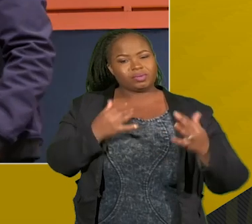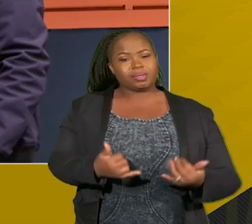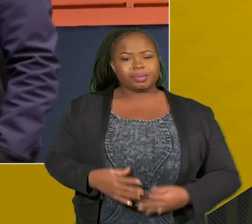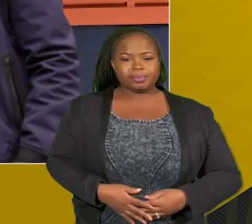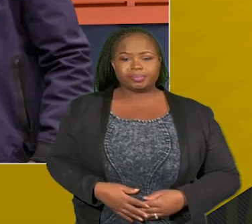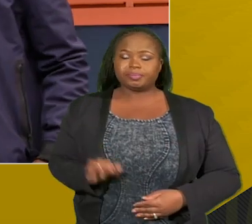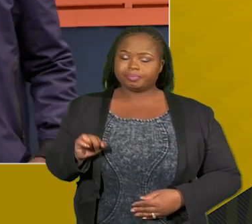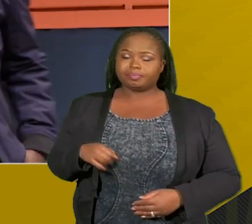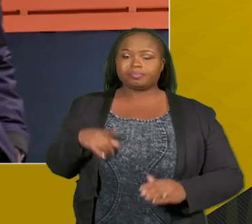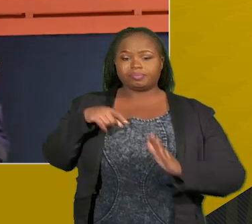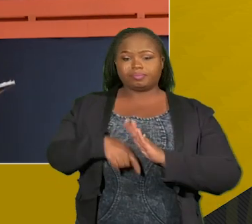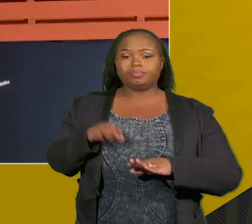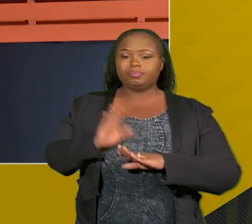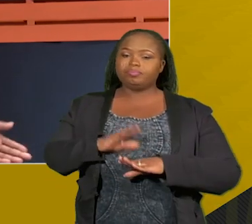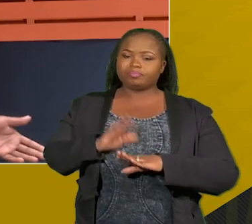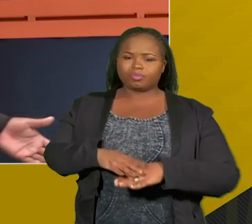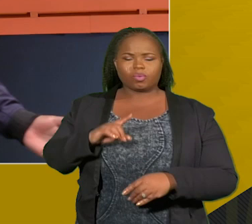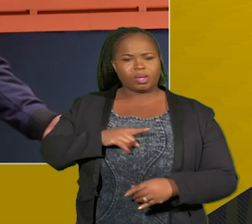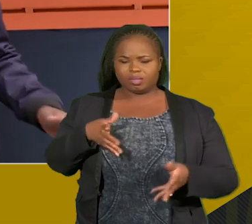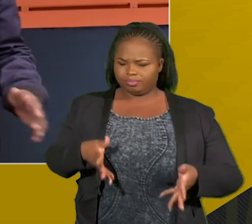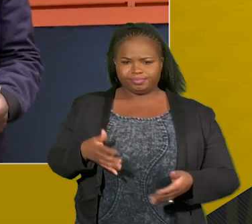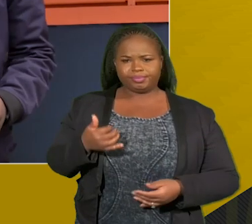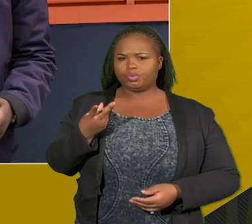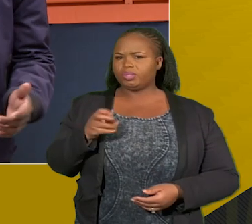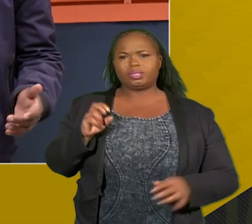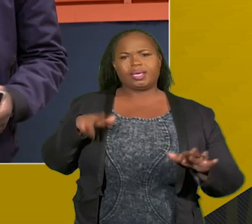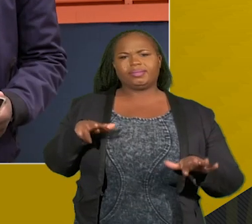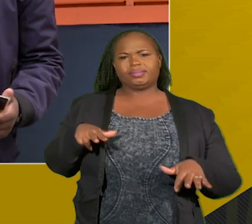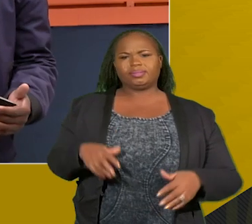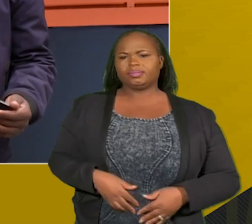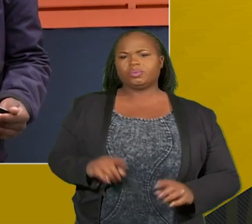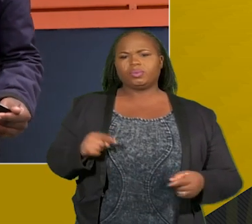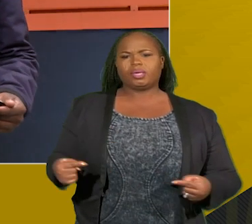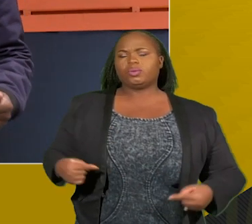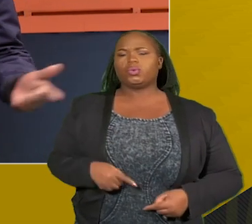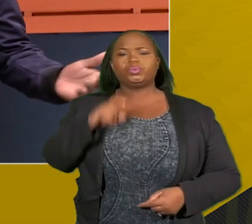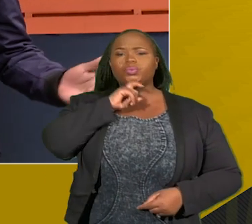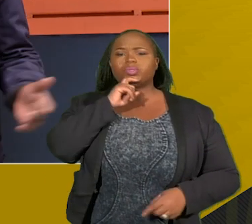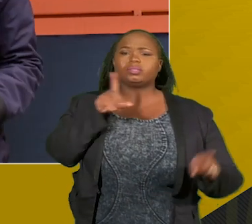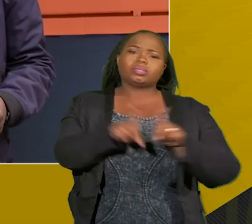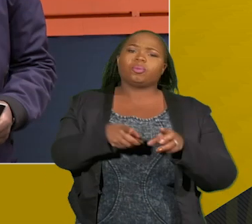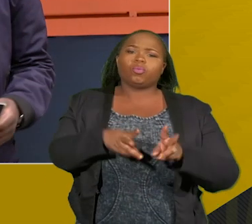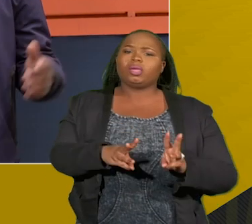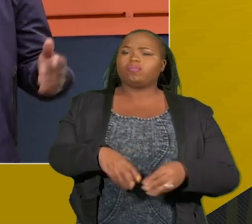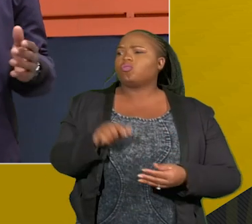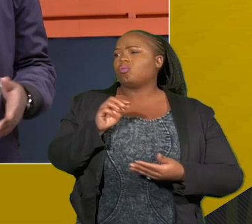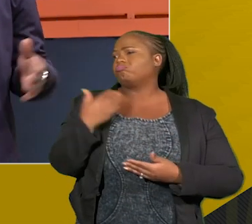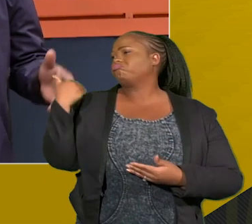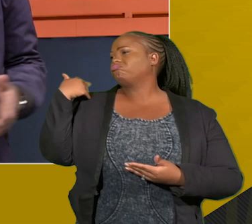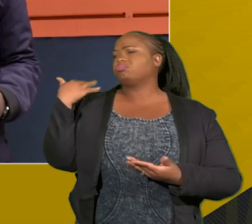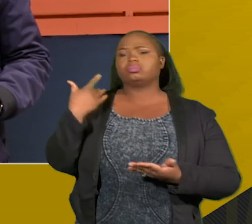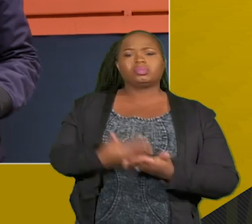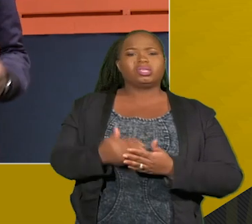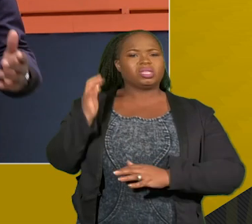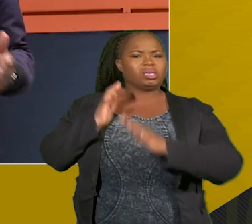into that solution Mncube, because we found out exactly ukuthi we are in 2018, we cannot apply ama-methods ayasebenza ngo-1980 ngabo 1960. Right now